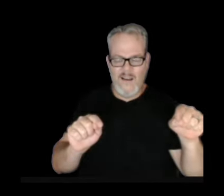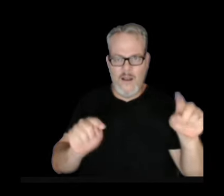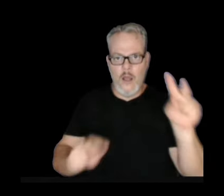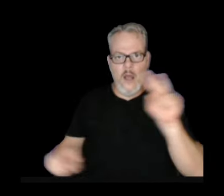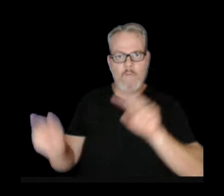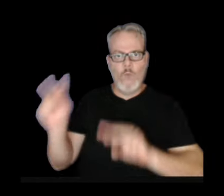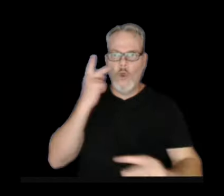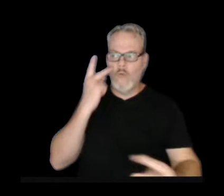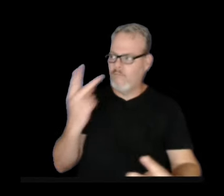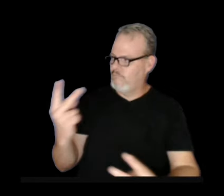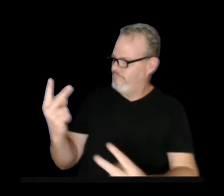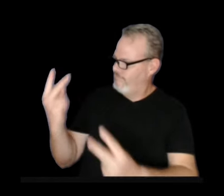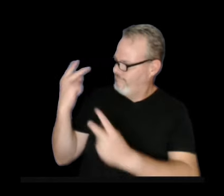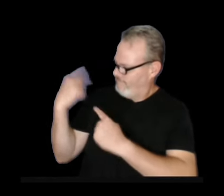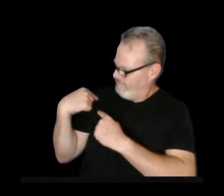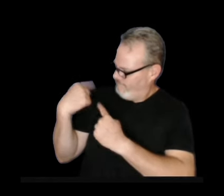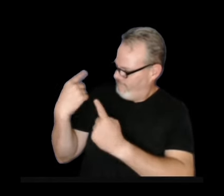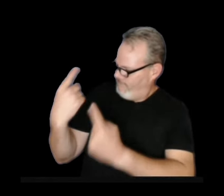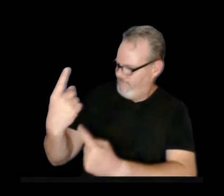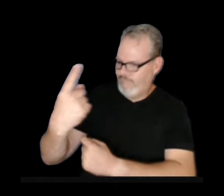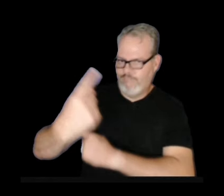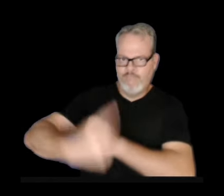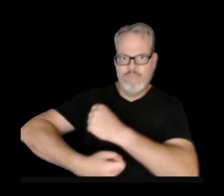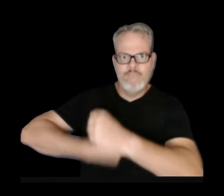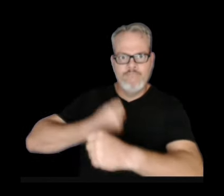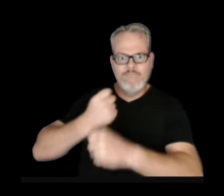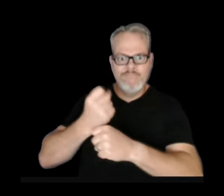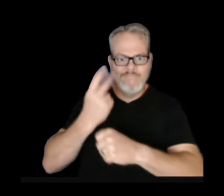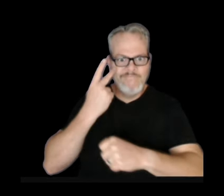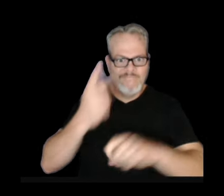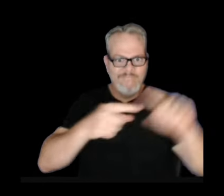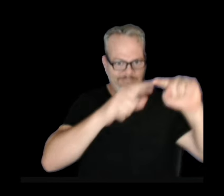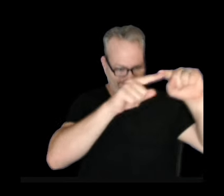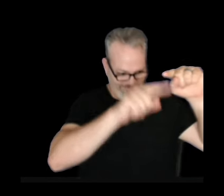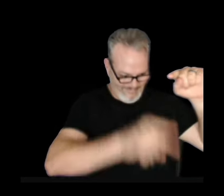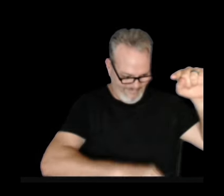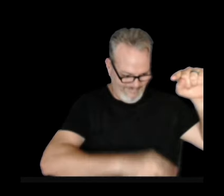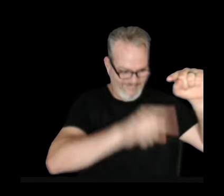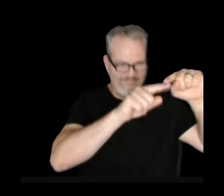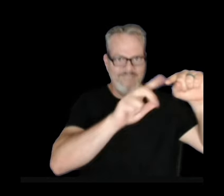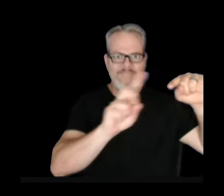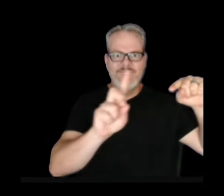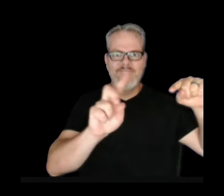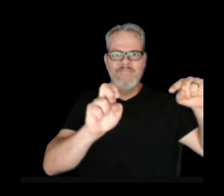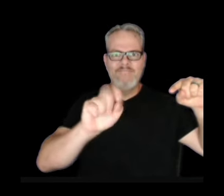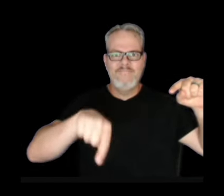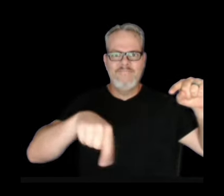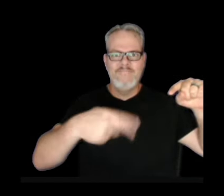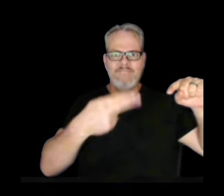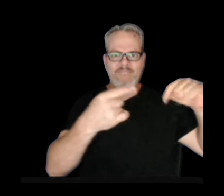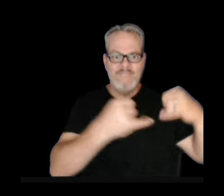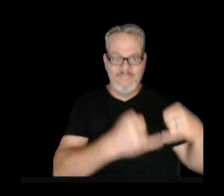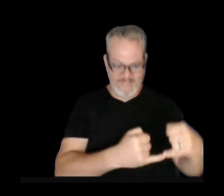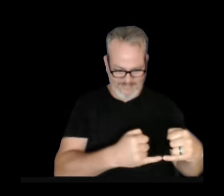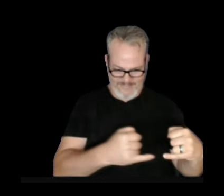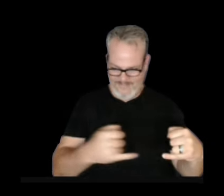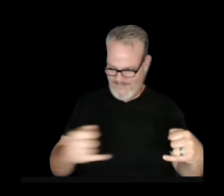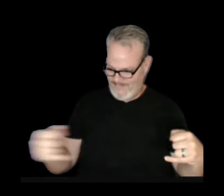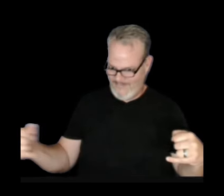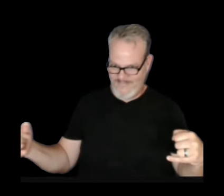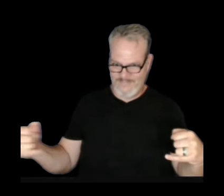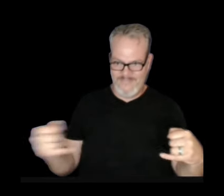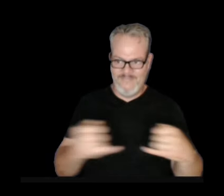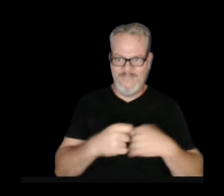year, these are earthquake depths versus the last year of time. So here we are on the right side of this is